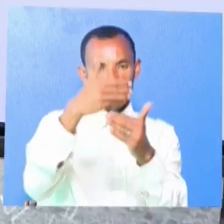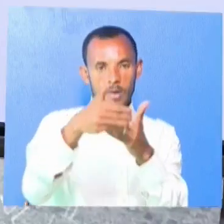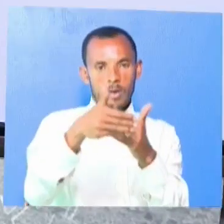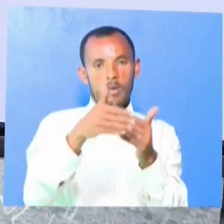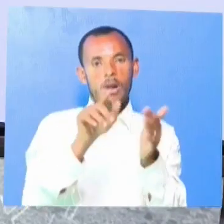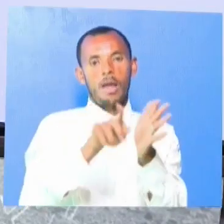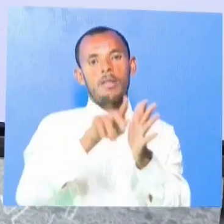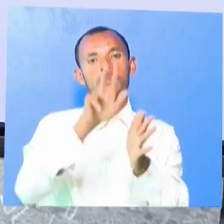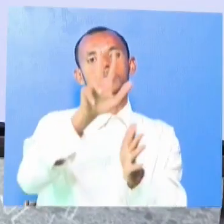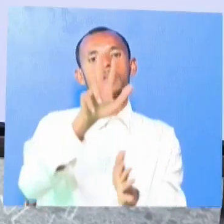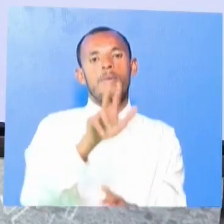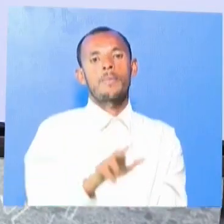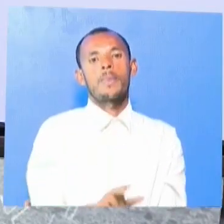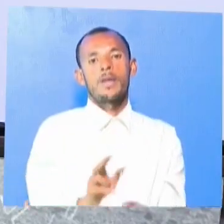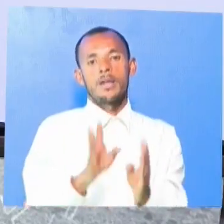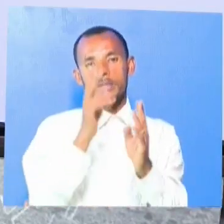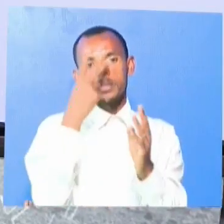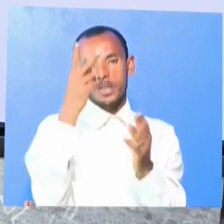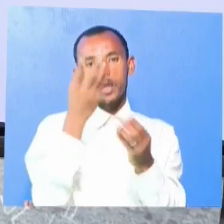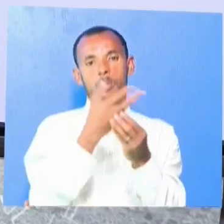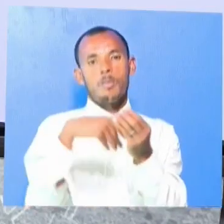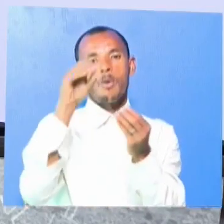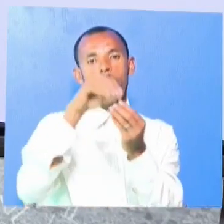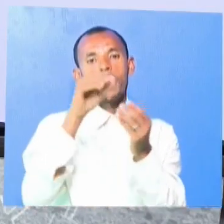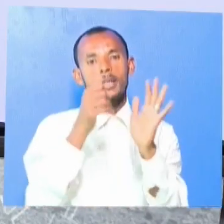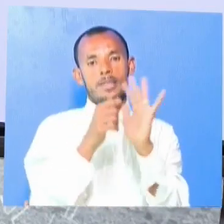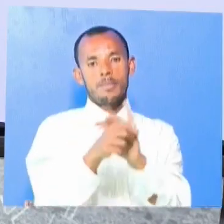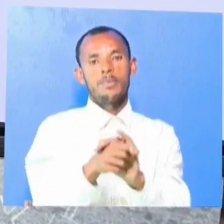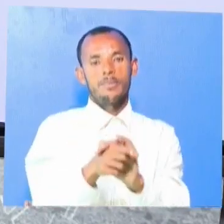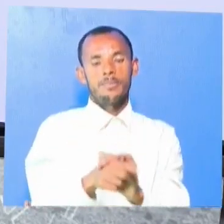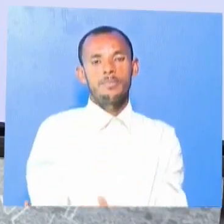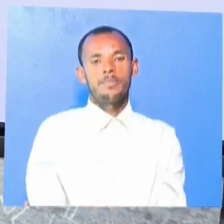-3. Let's see more examples.